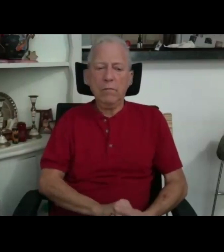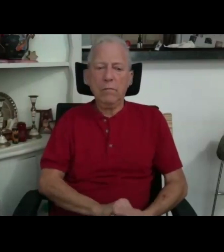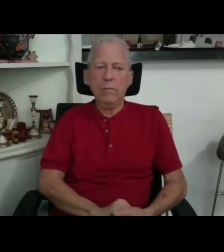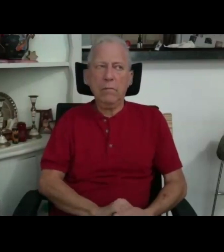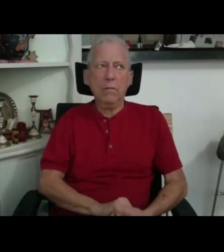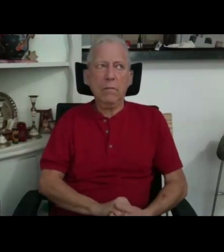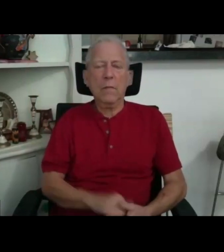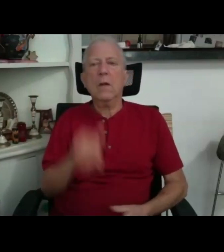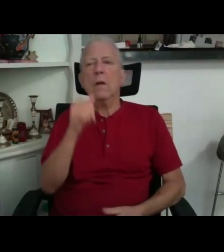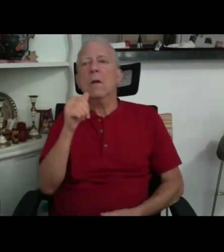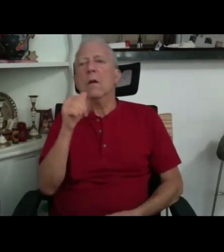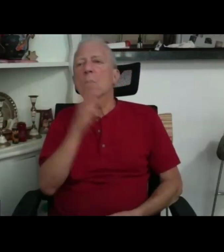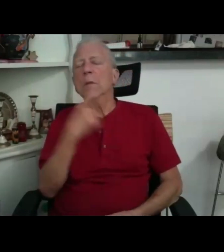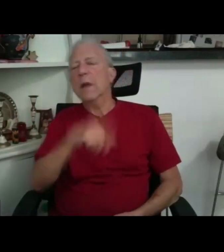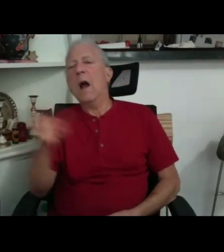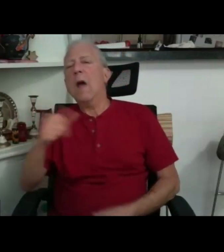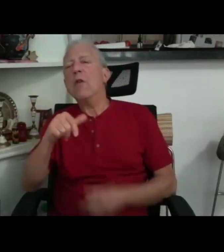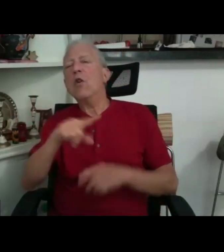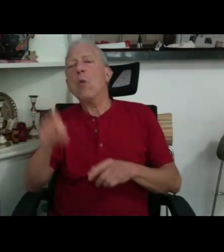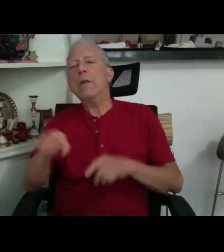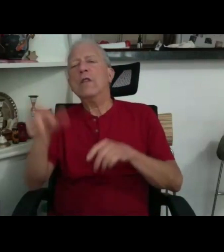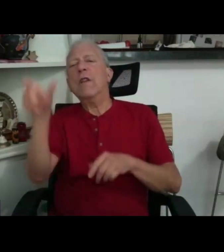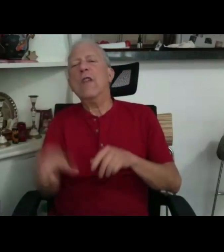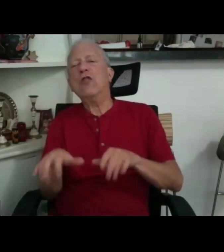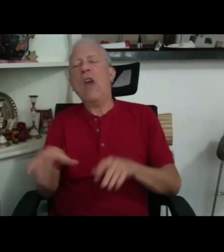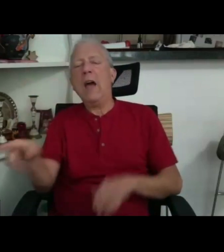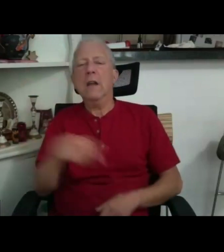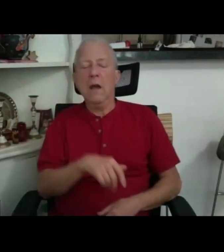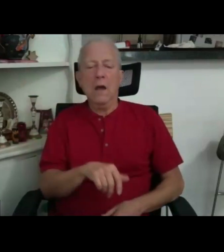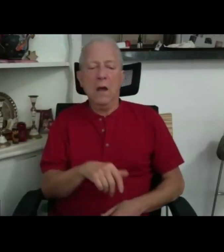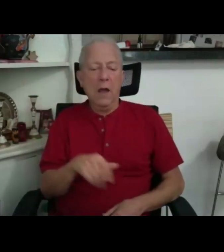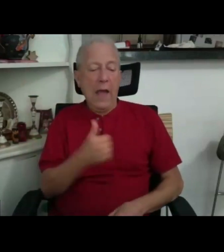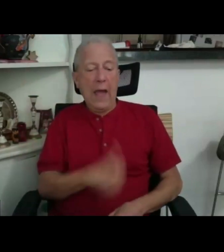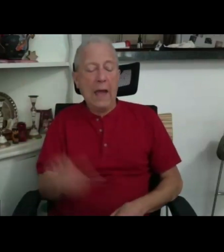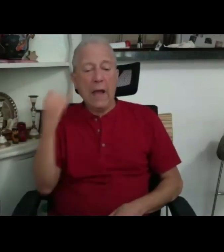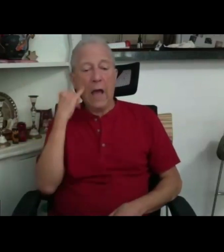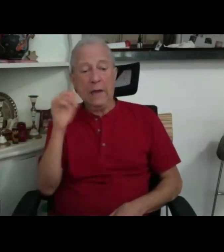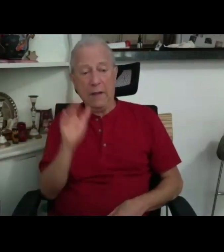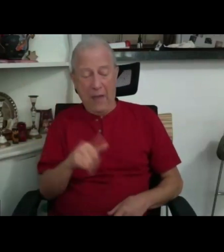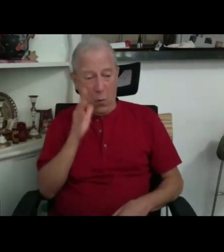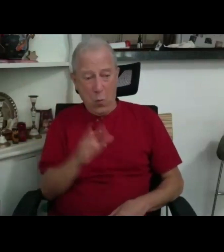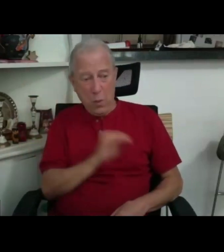There's another question in the chat. It says, any idea of the likelihood that this will move to the Senate?